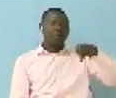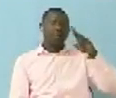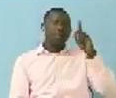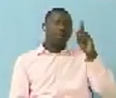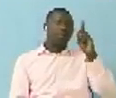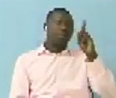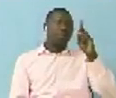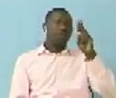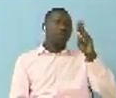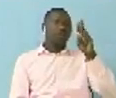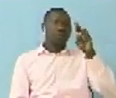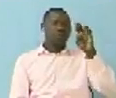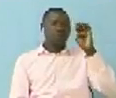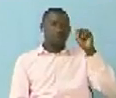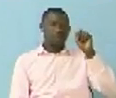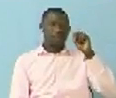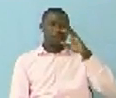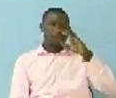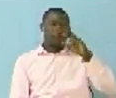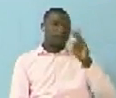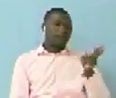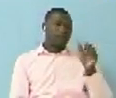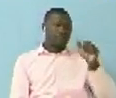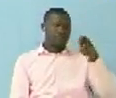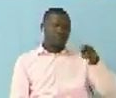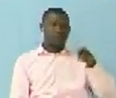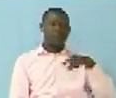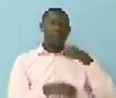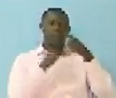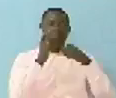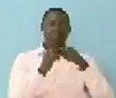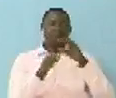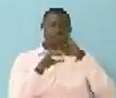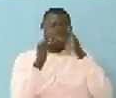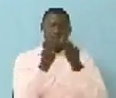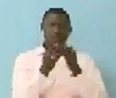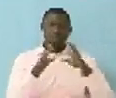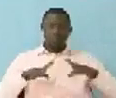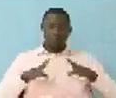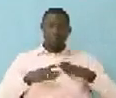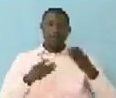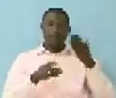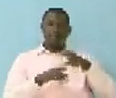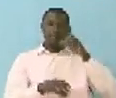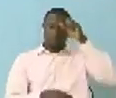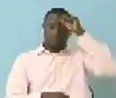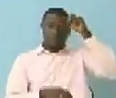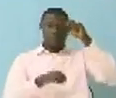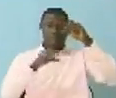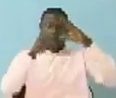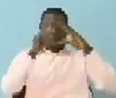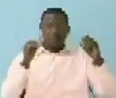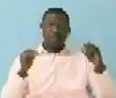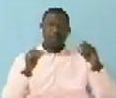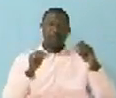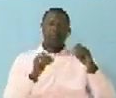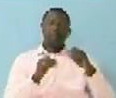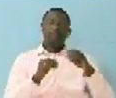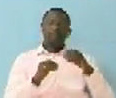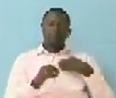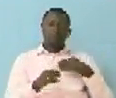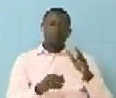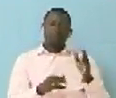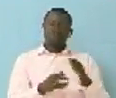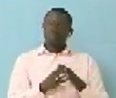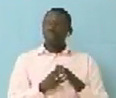After that, a team was prepared from the state guards to go and arrest him.